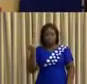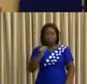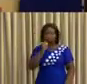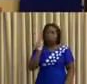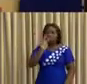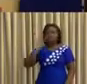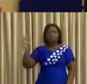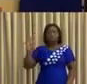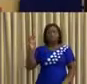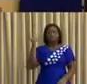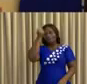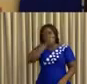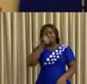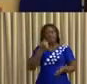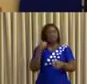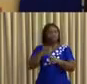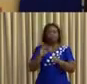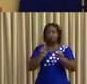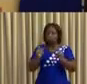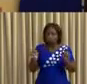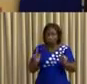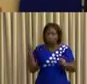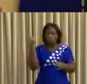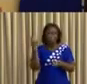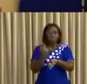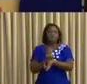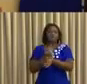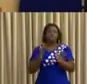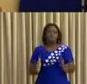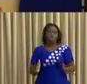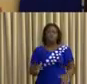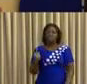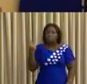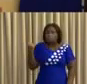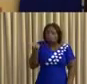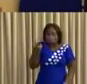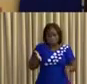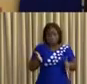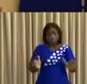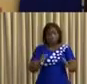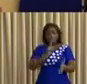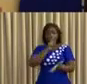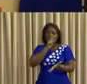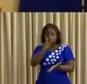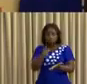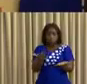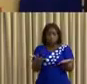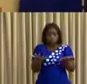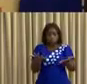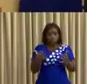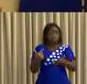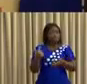register of Ghanaian voters. That is the only way the true will of the Ghanaian